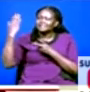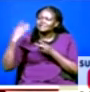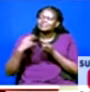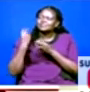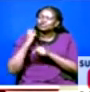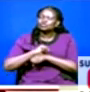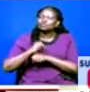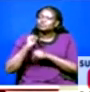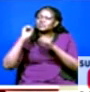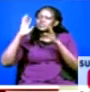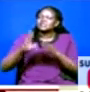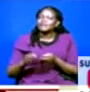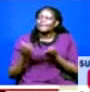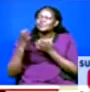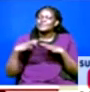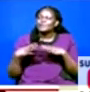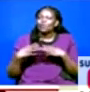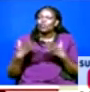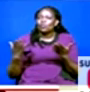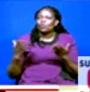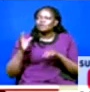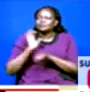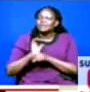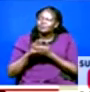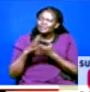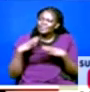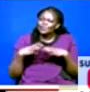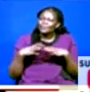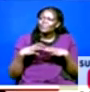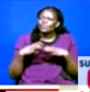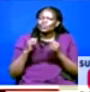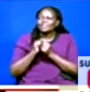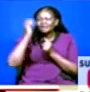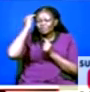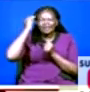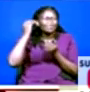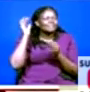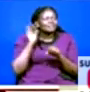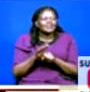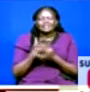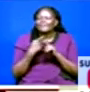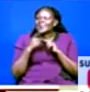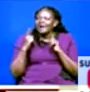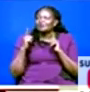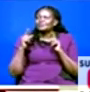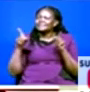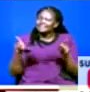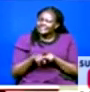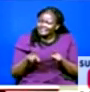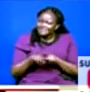teachers, business people, mm-hmm. church-based people with education in all these things. But we still